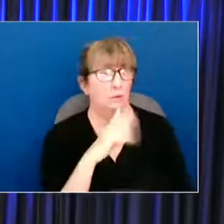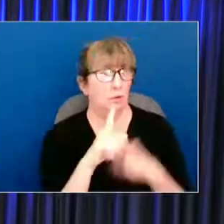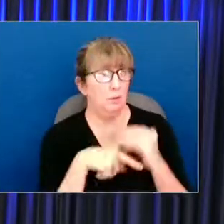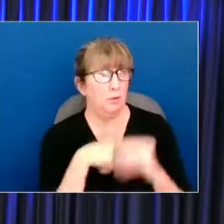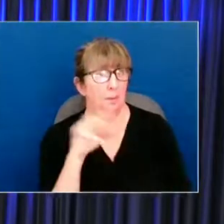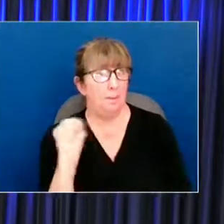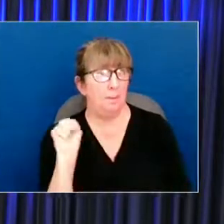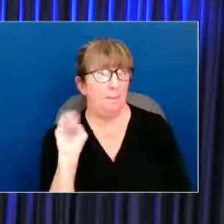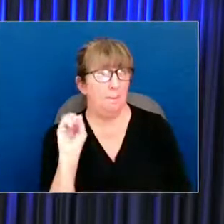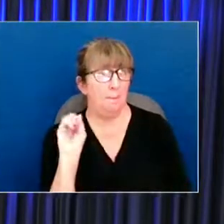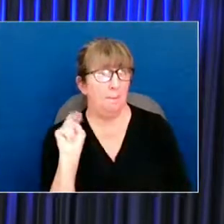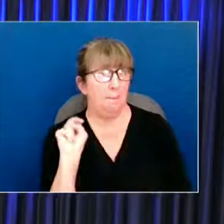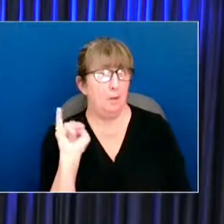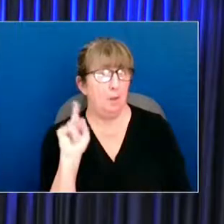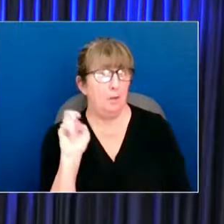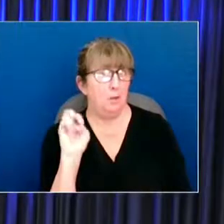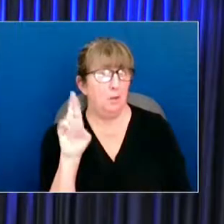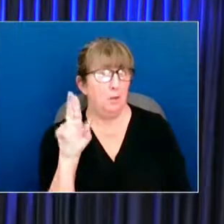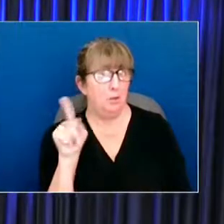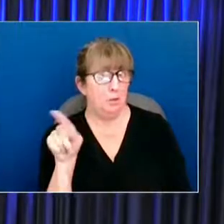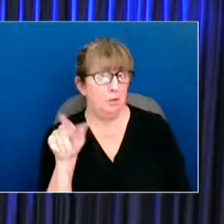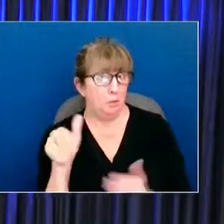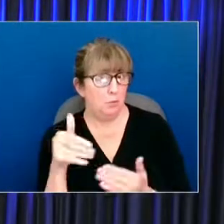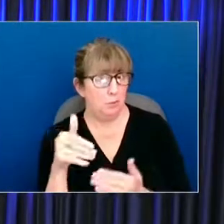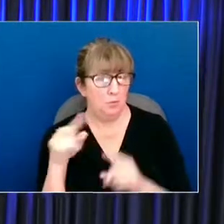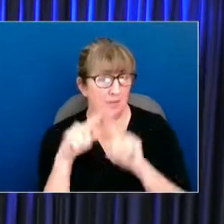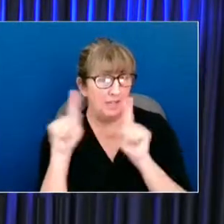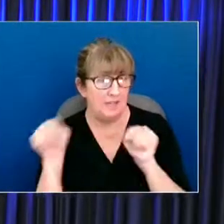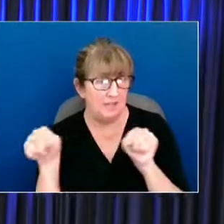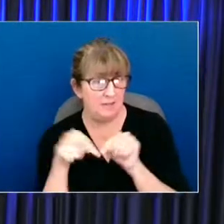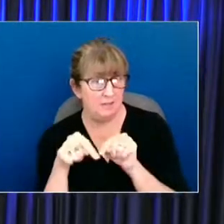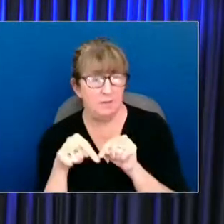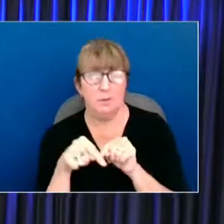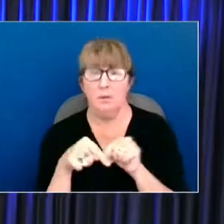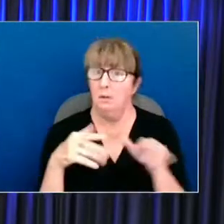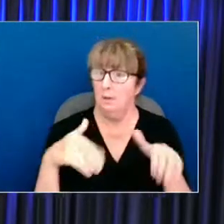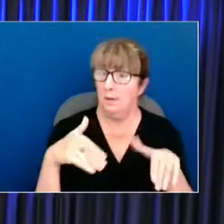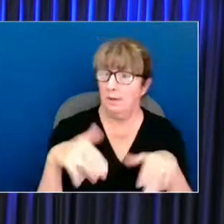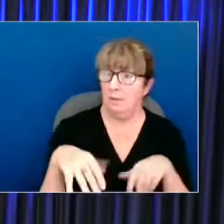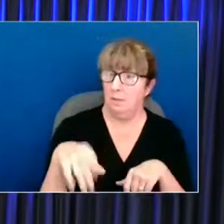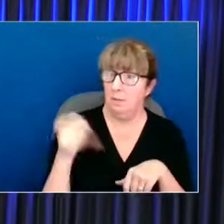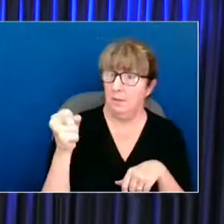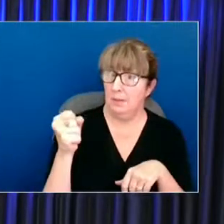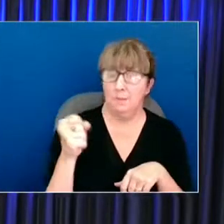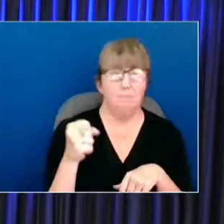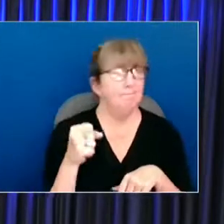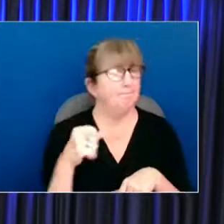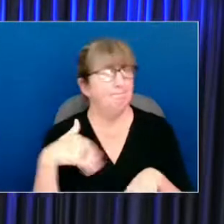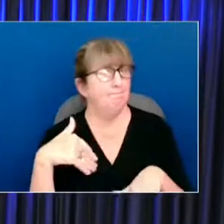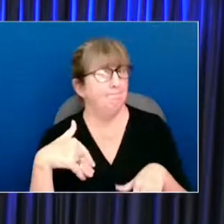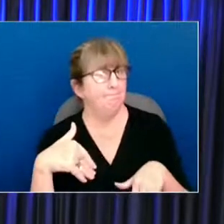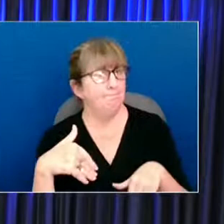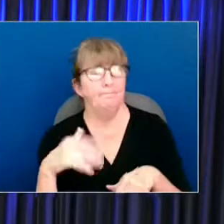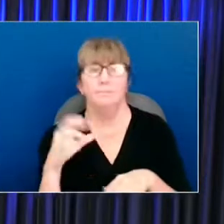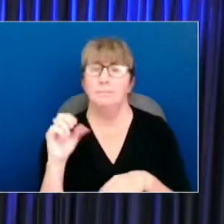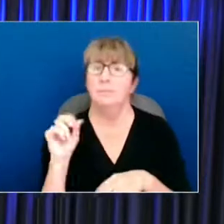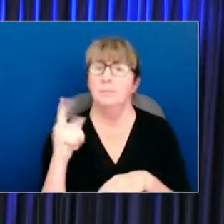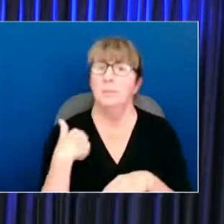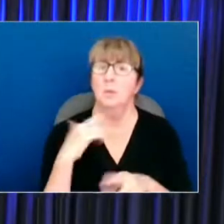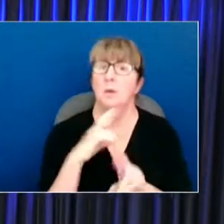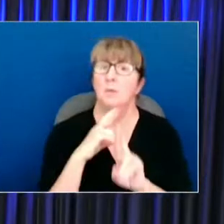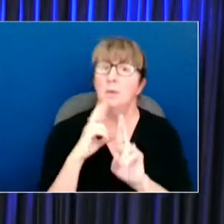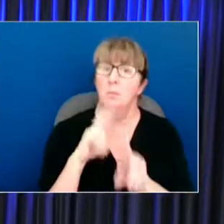in the room? Yeah. Remember that big TV? They haven't picked it up. So they haven't picked it up yet, I'm assuming? No. So I reported it